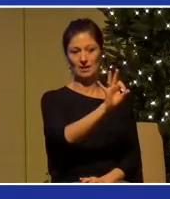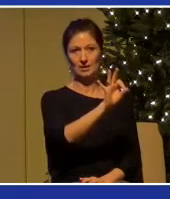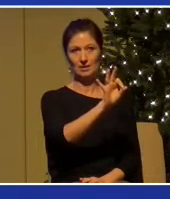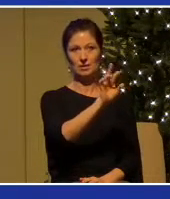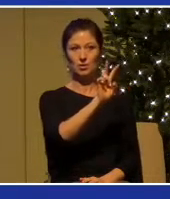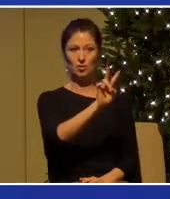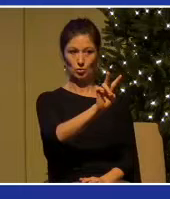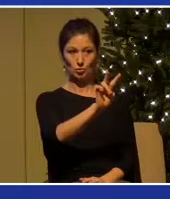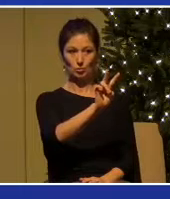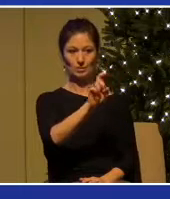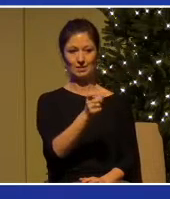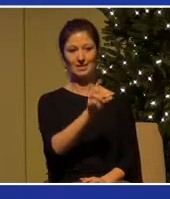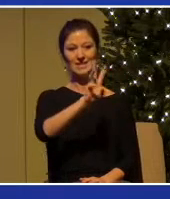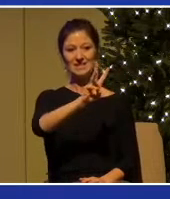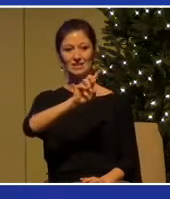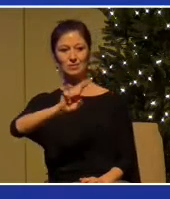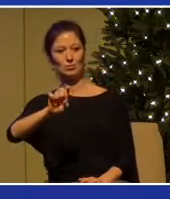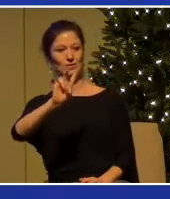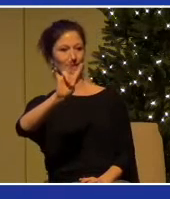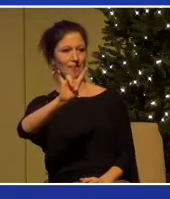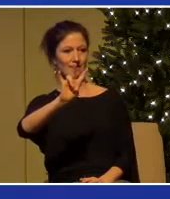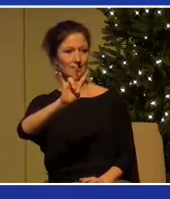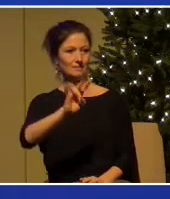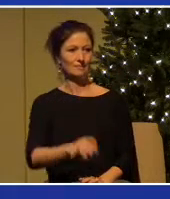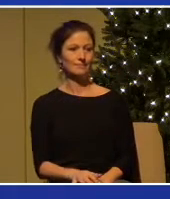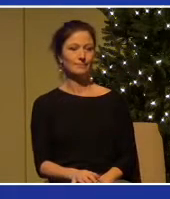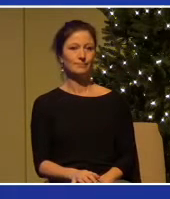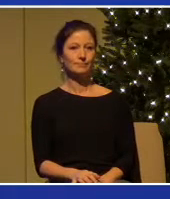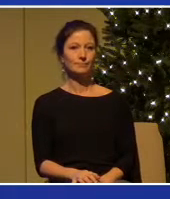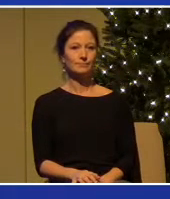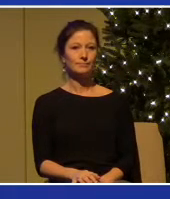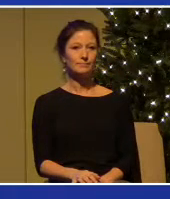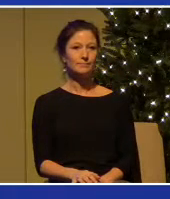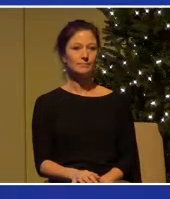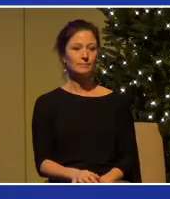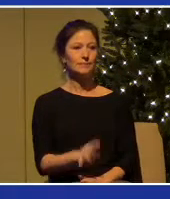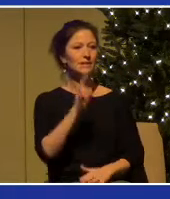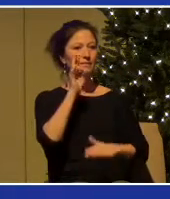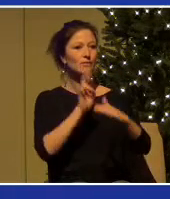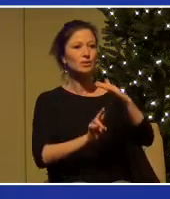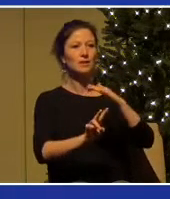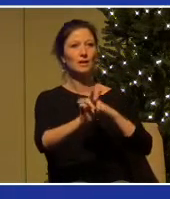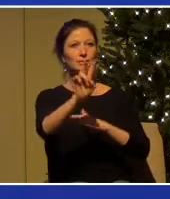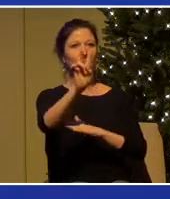very well-known passage in which he foresaw this.